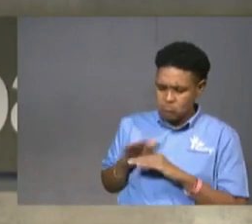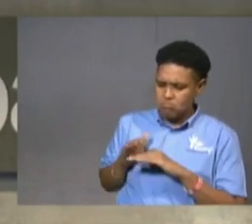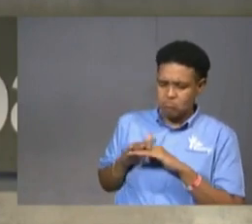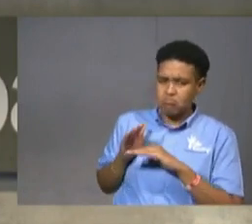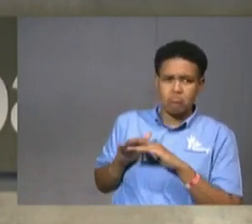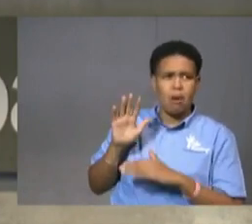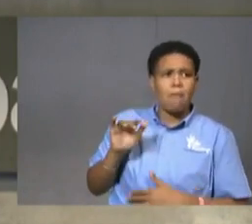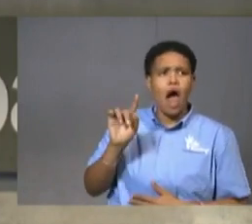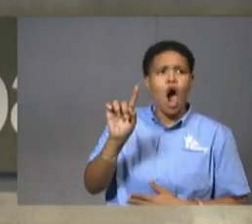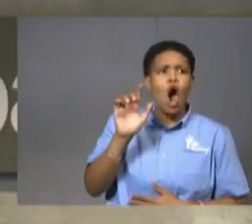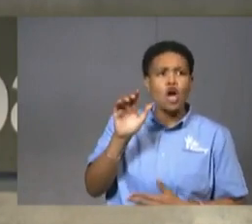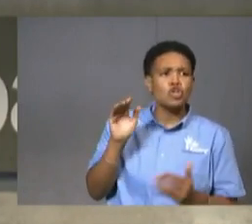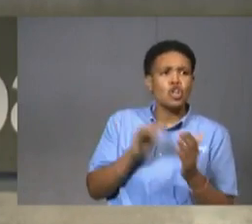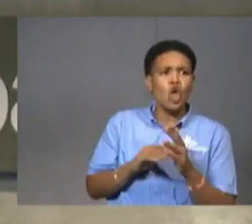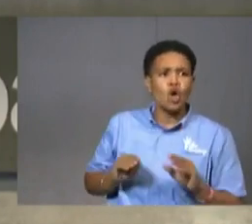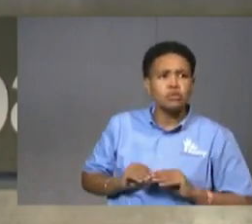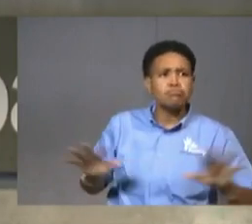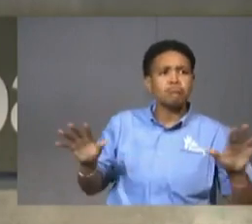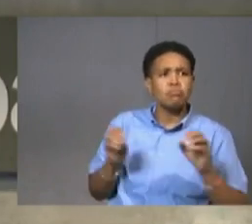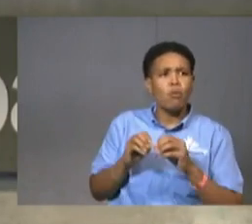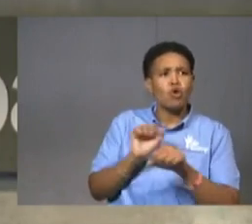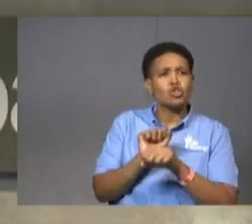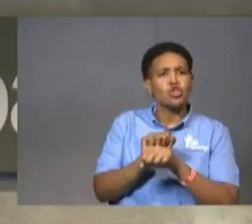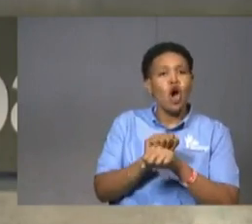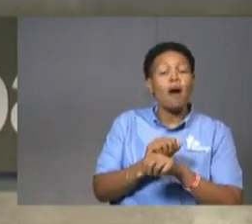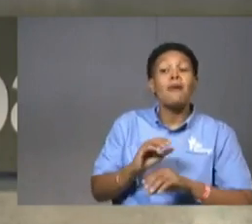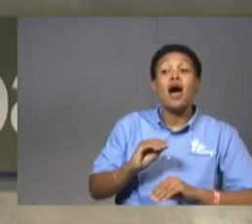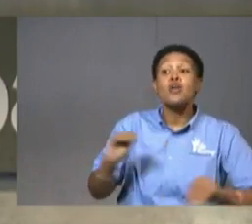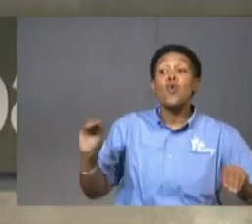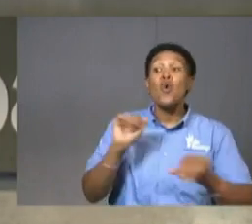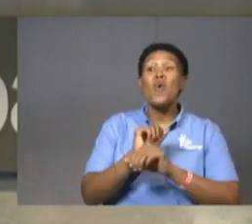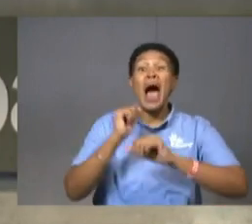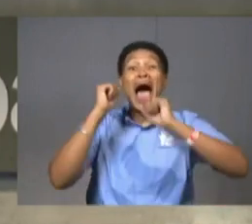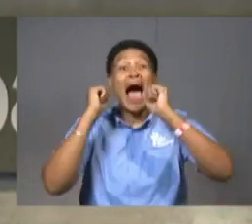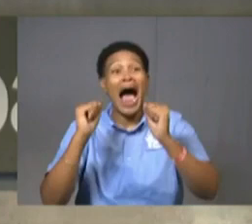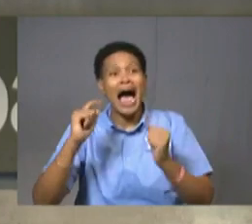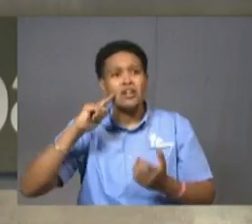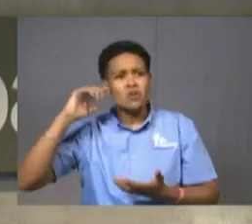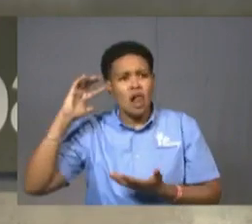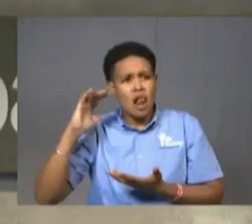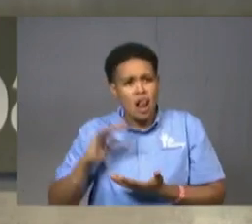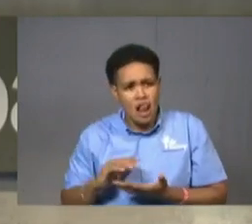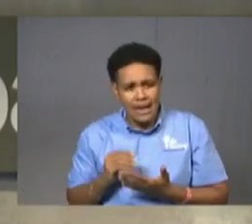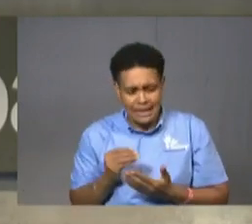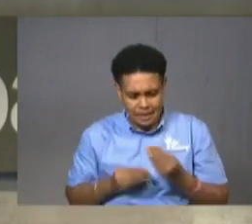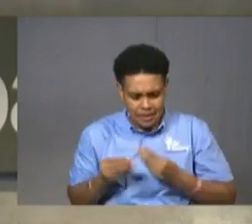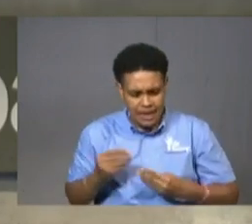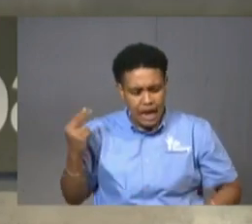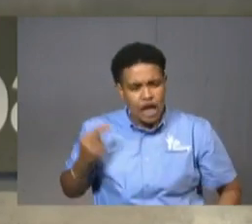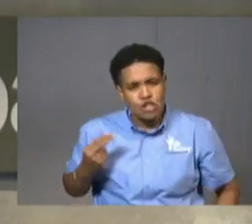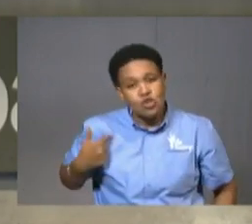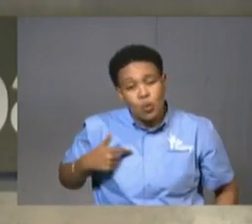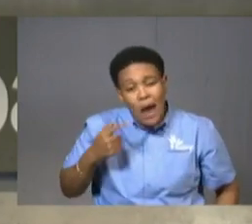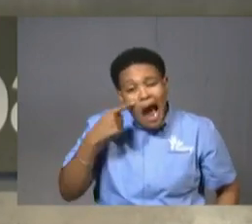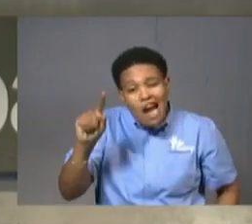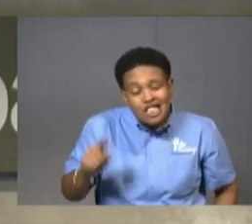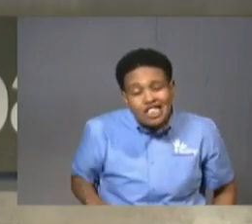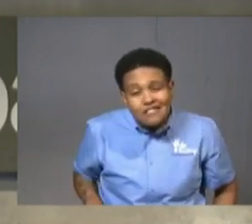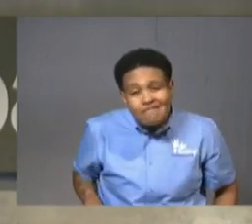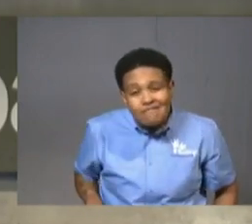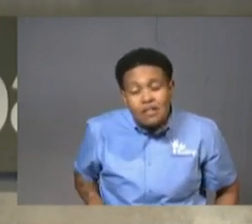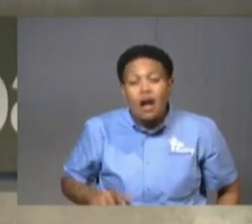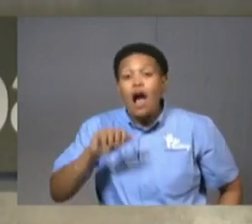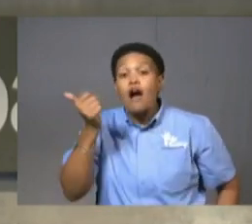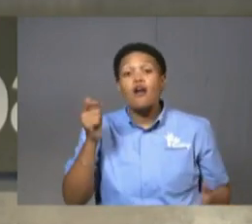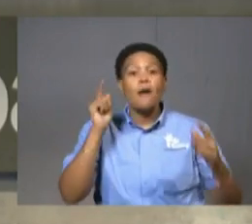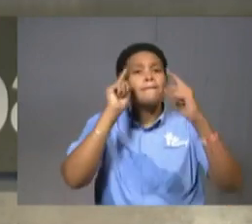by 100,000, and unemployment fell to the lowest levels in history. We achieved that. Another purpose